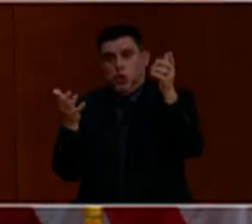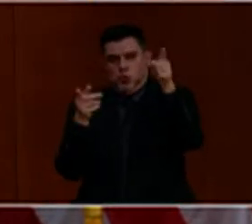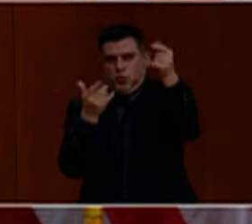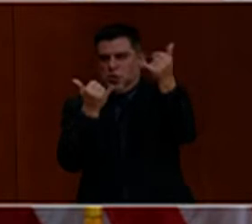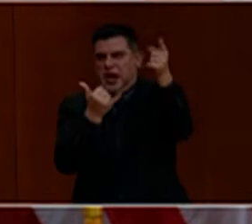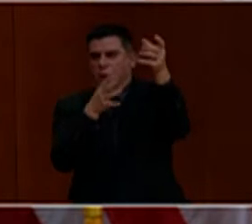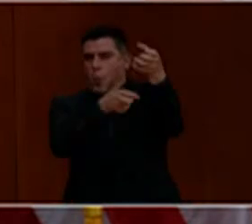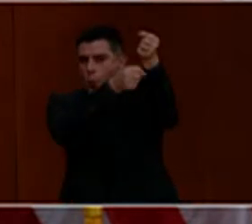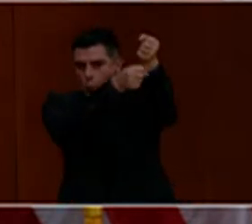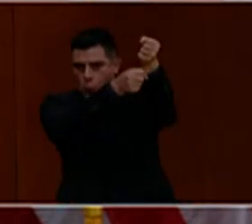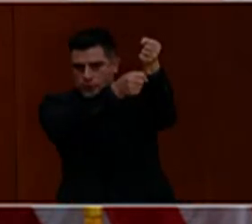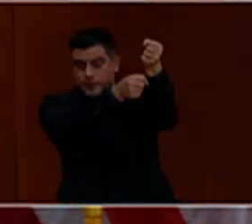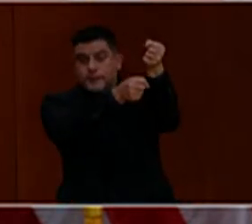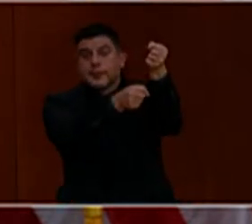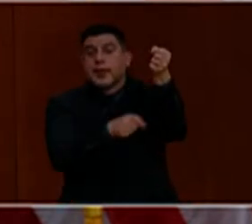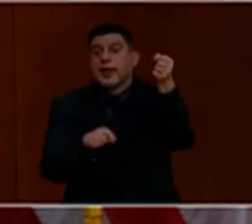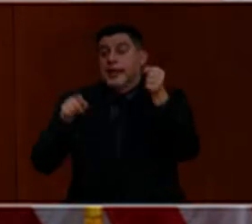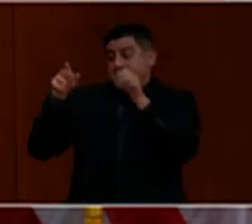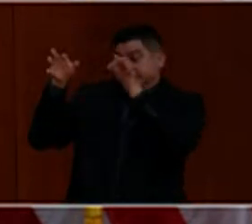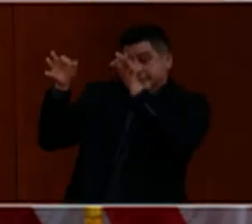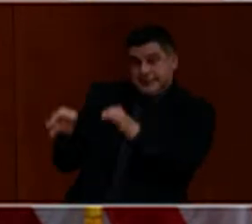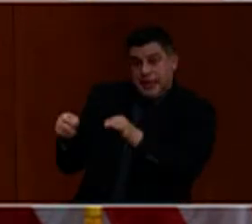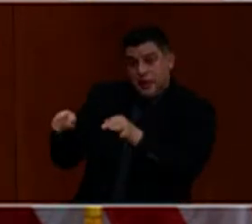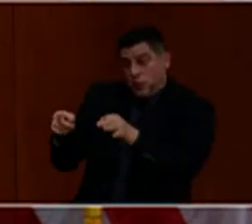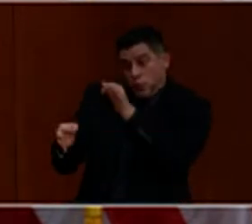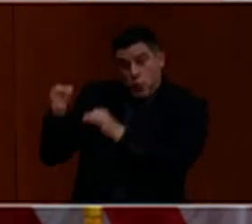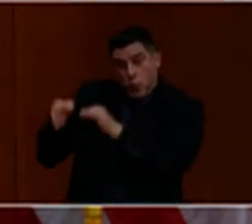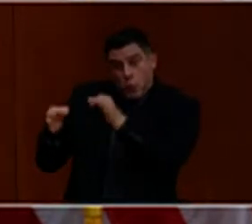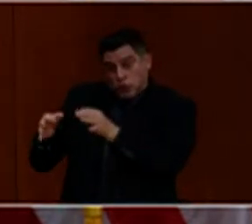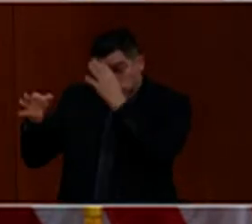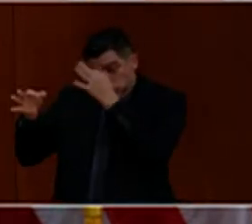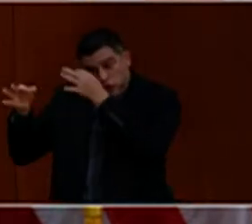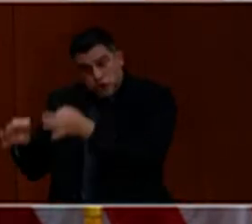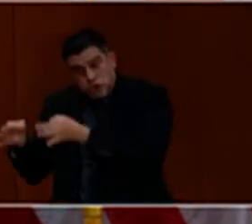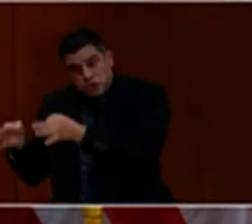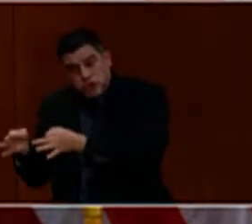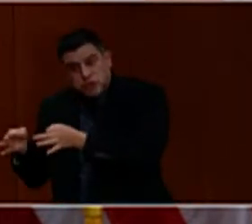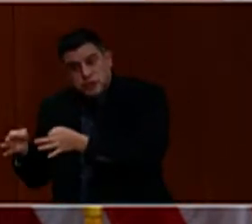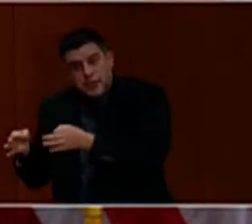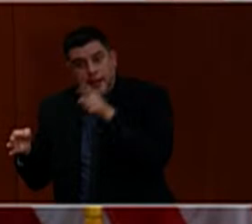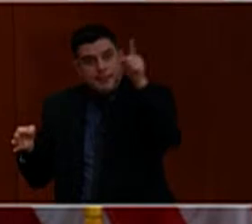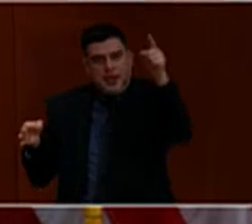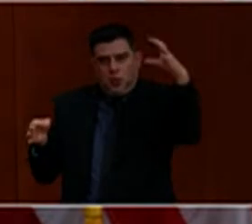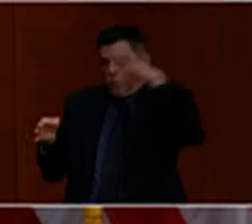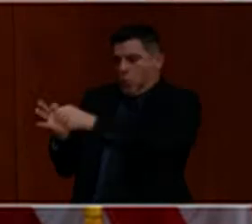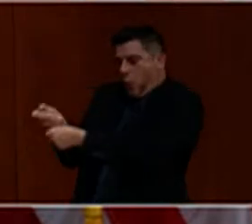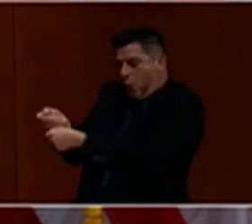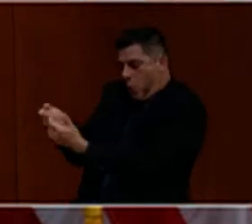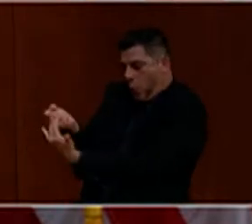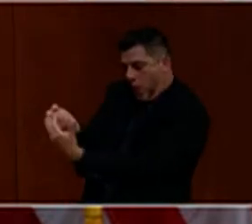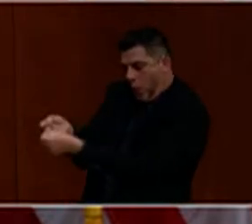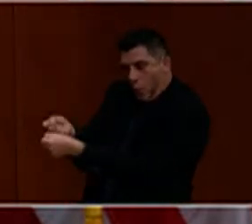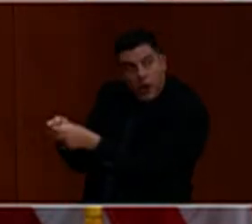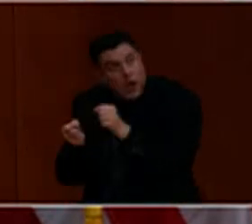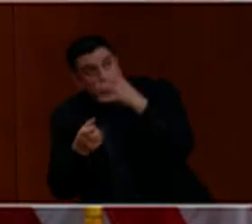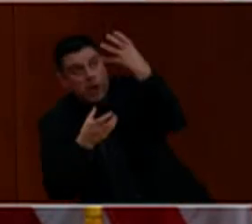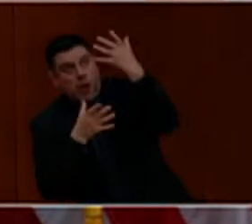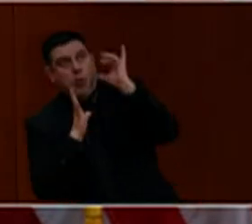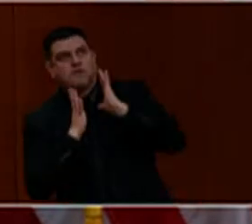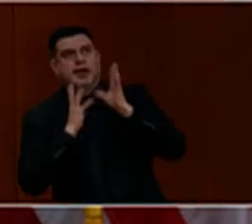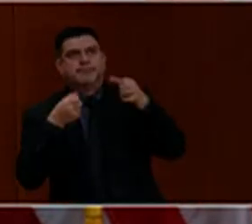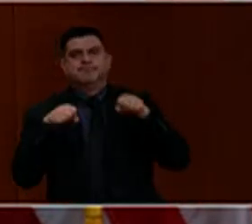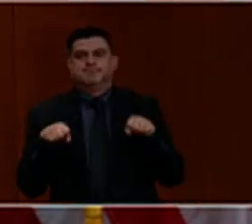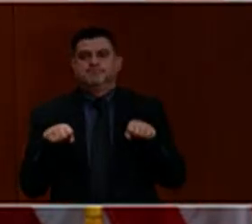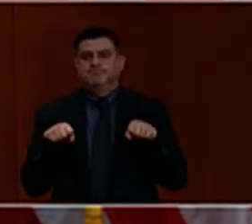so I think that this will all come to a head pretty soon. I think we're gonna have very clear guidance, probably